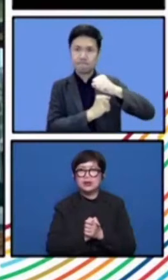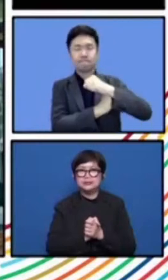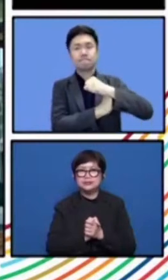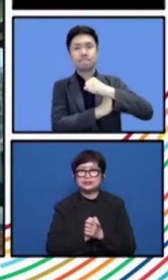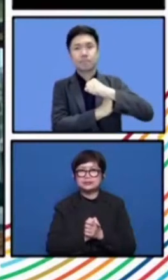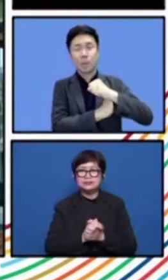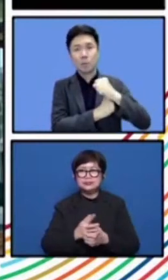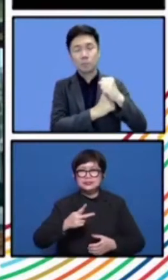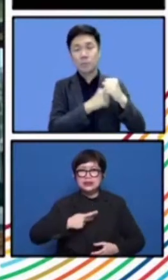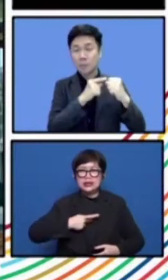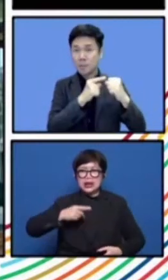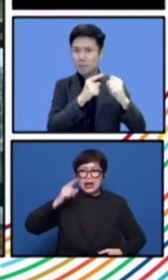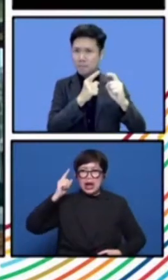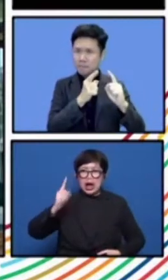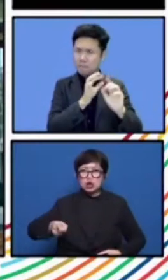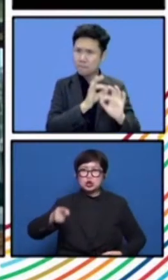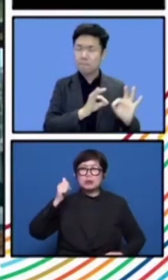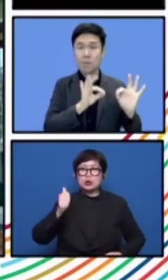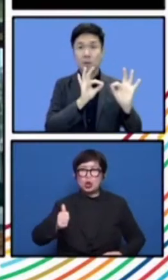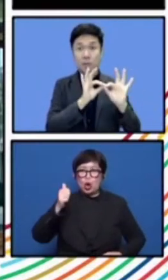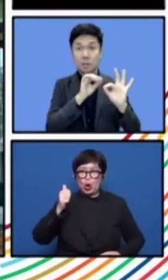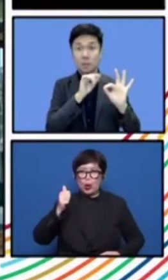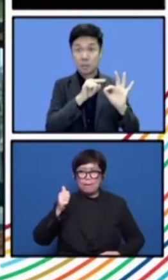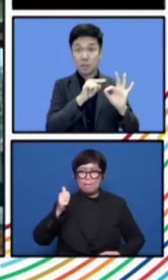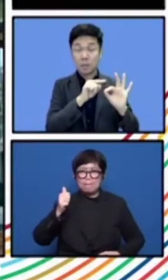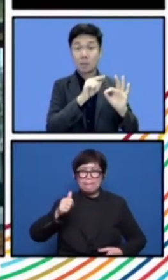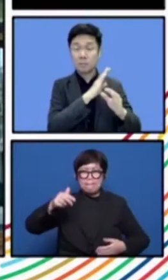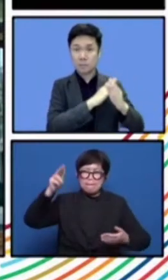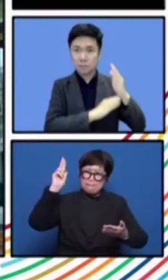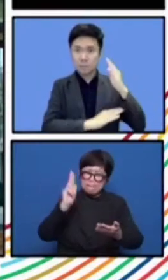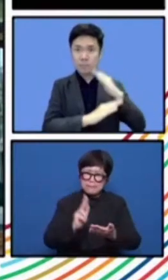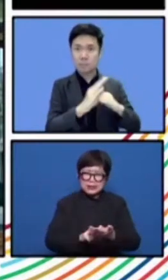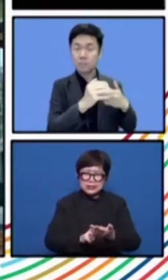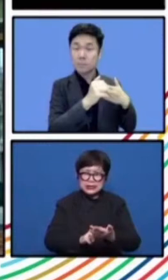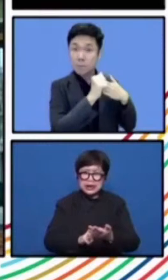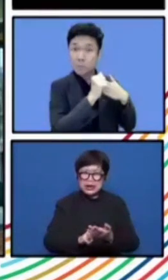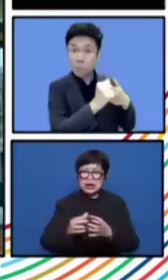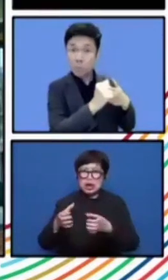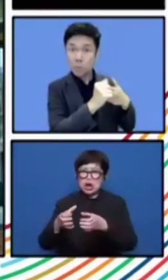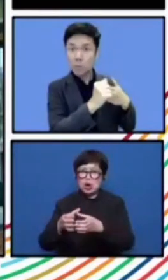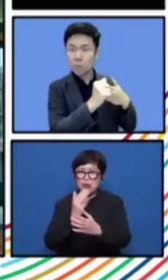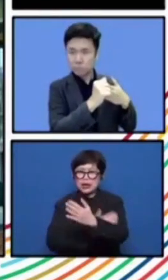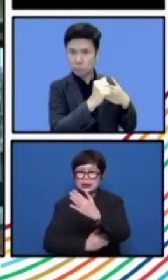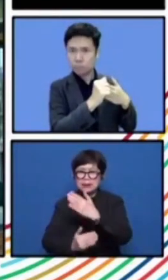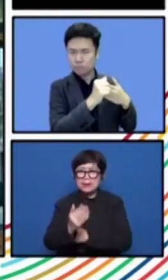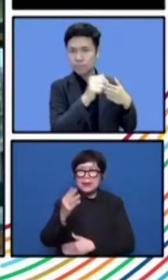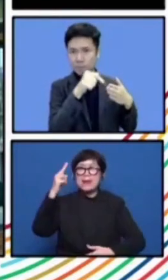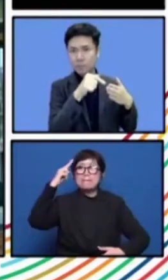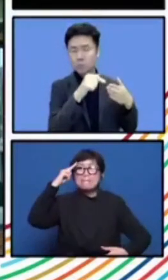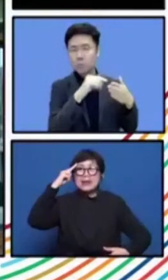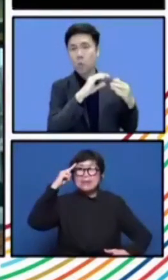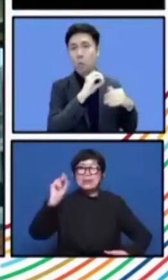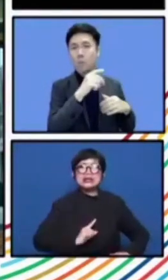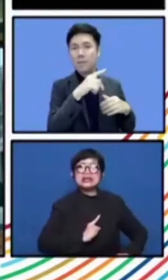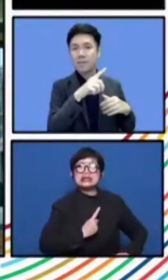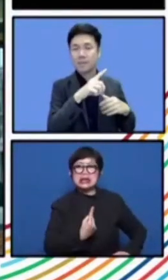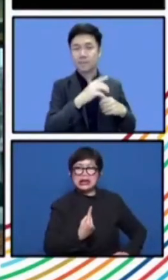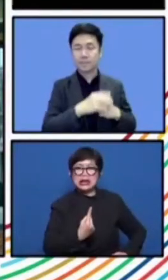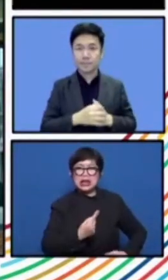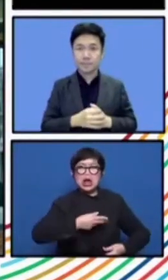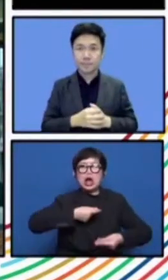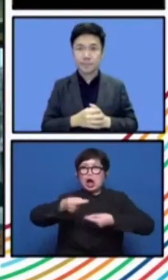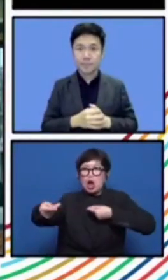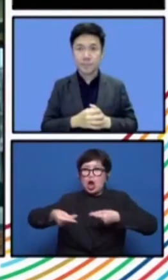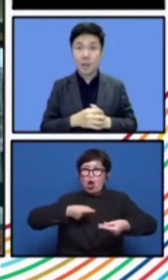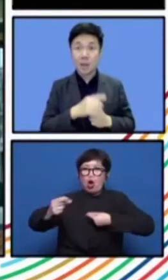should fully govern and led by themselves or their representative with disabilities it ensure Safeguard of their